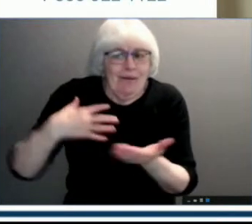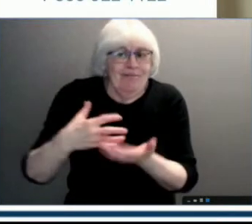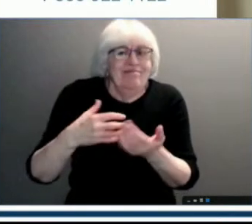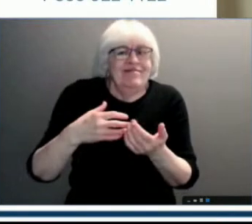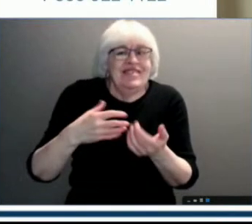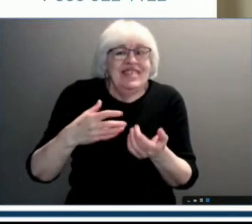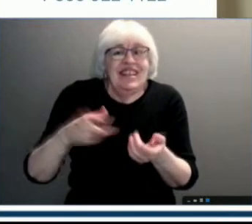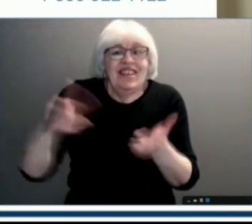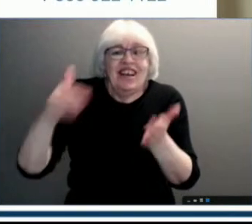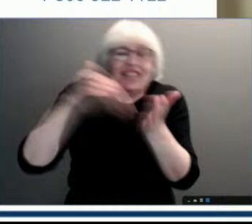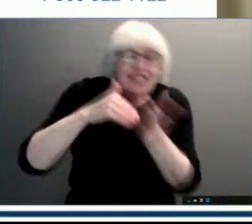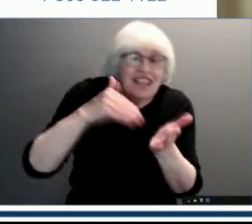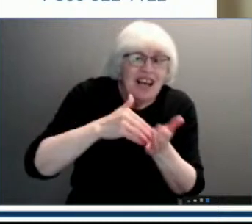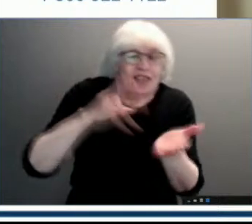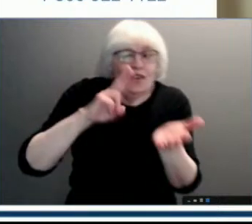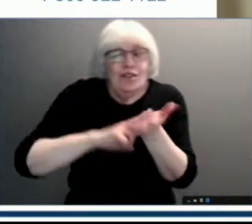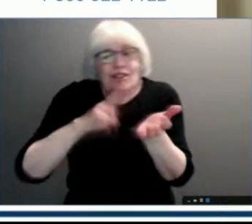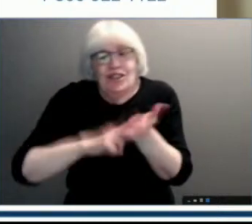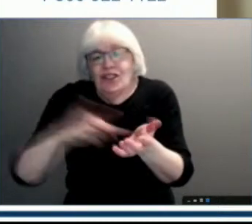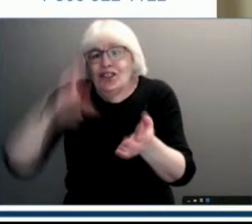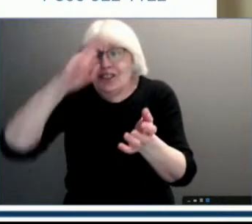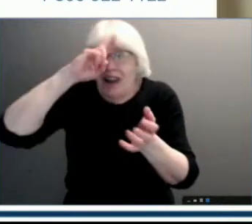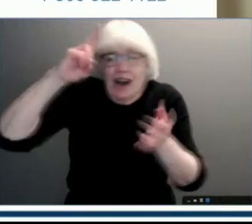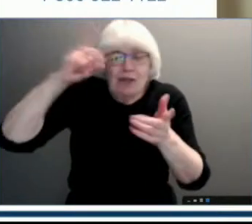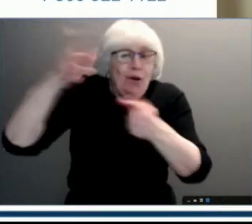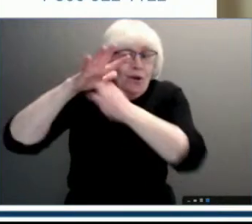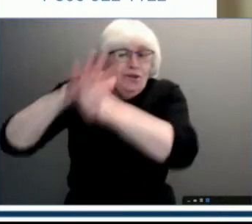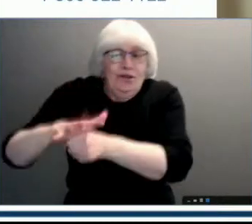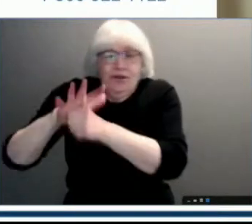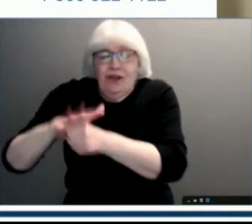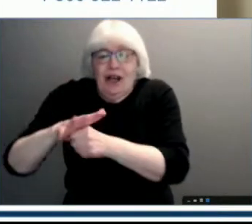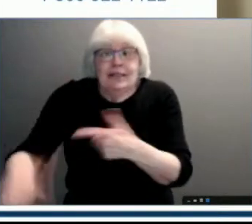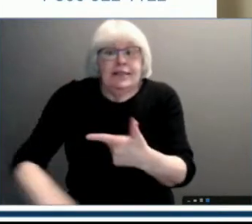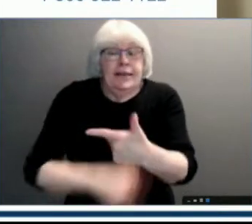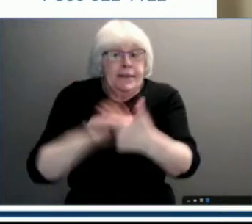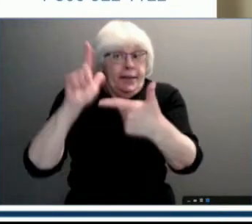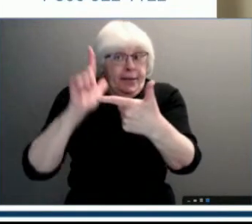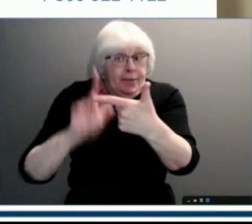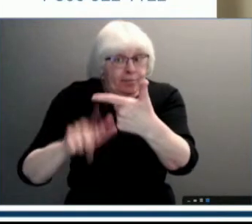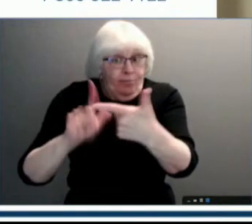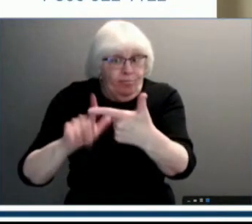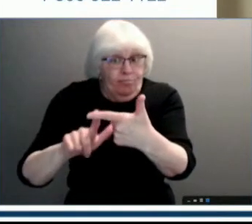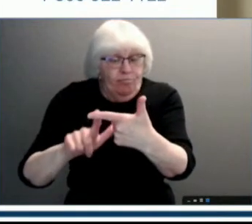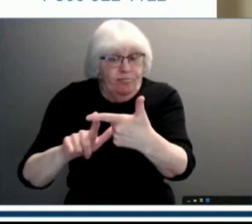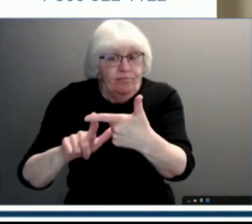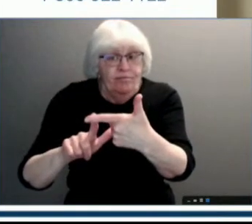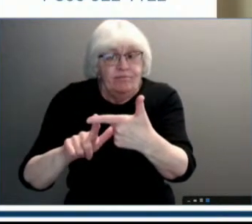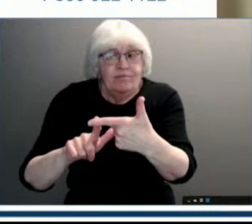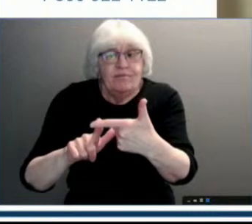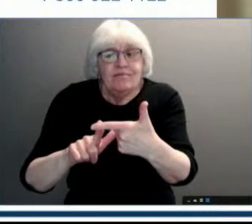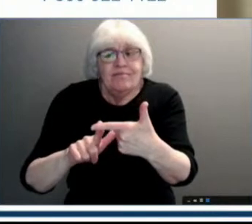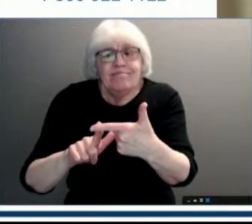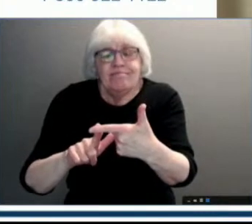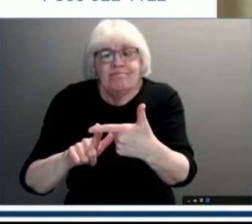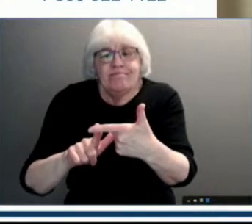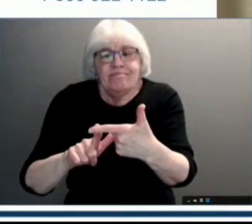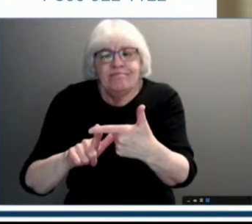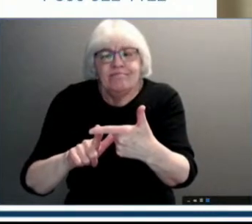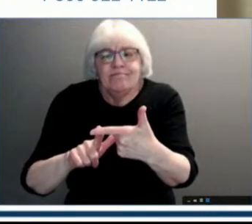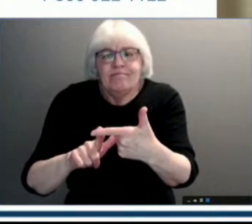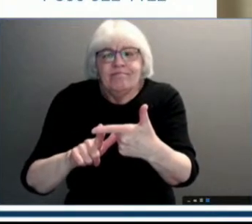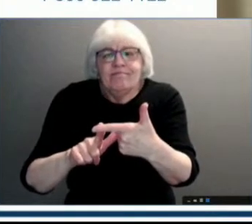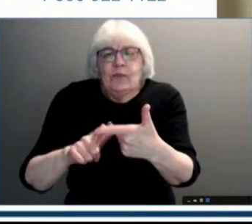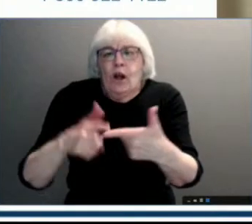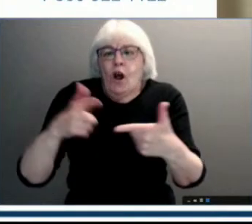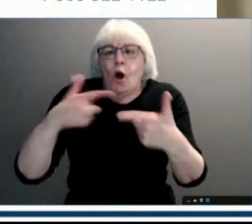system. The second hurdle is the actual physical venues. We're less worried about the physical venues, but I will tell you, I'm worried